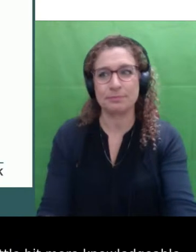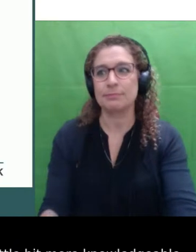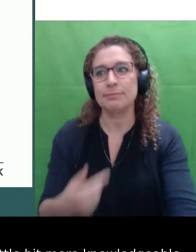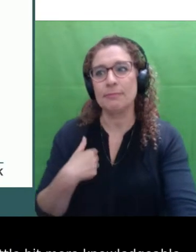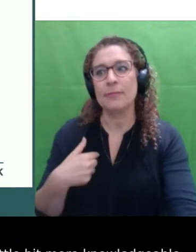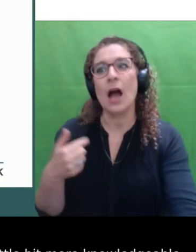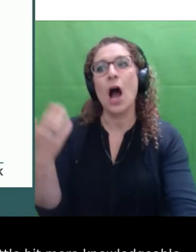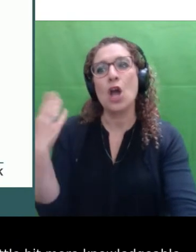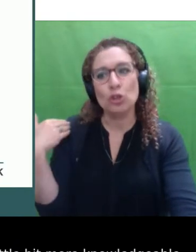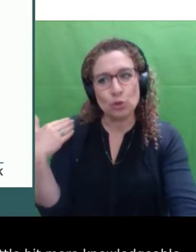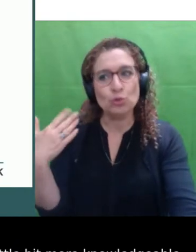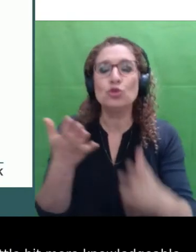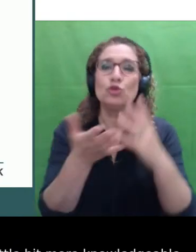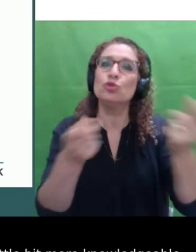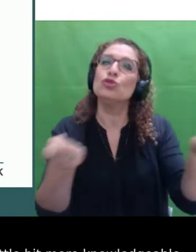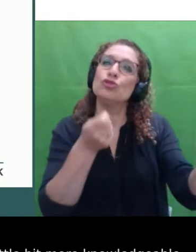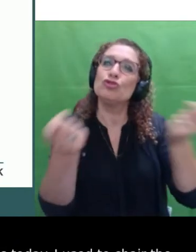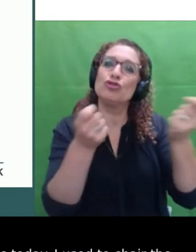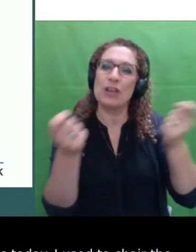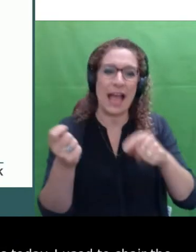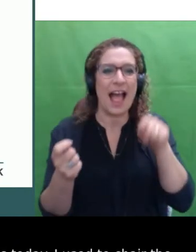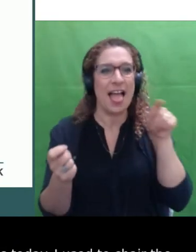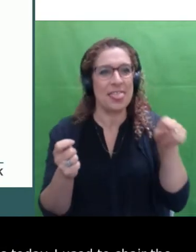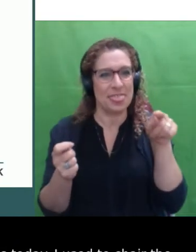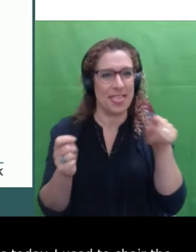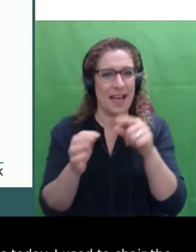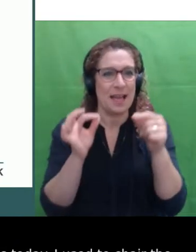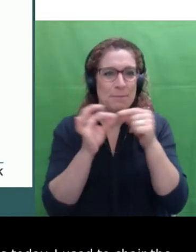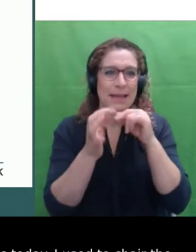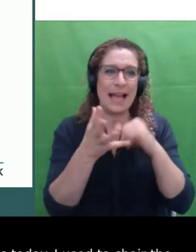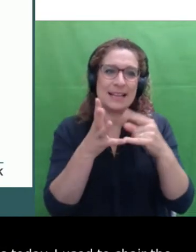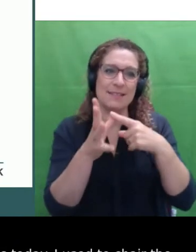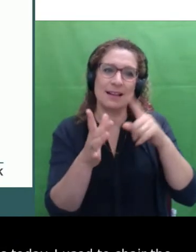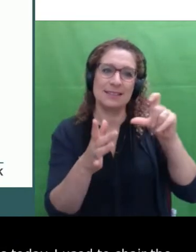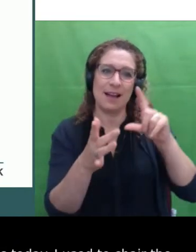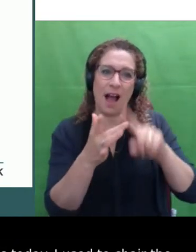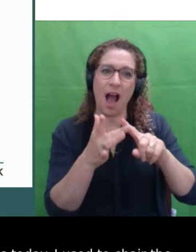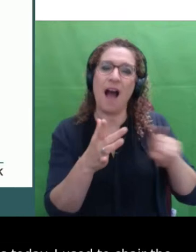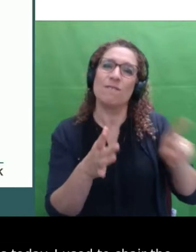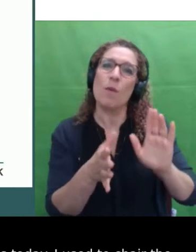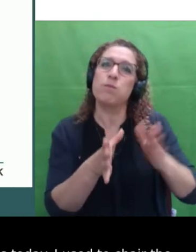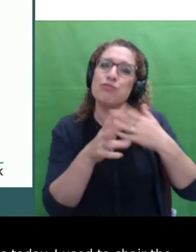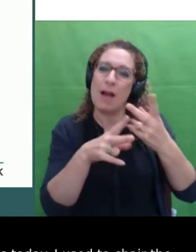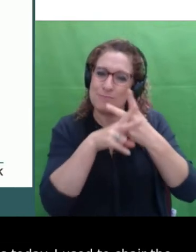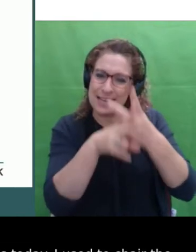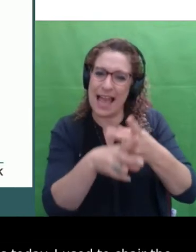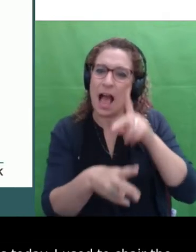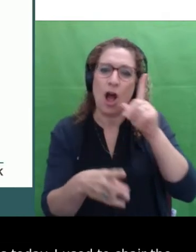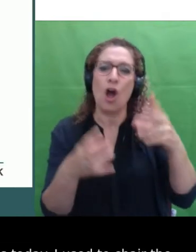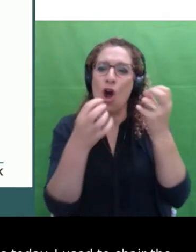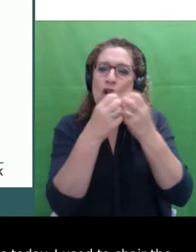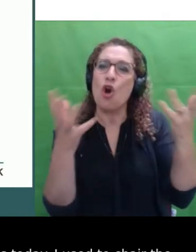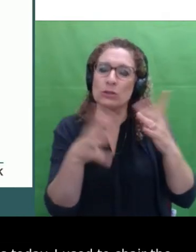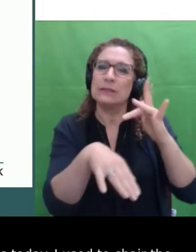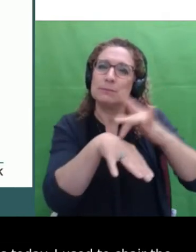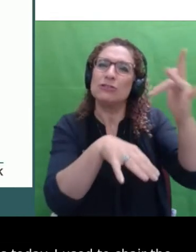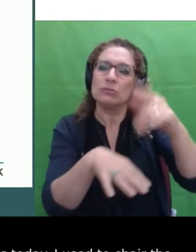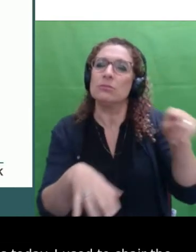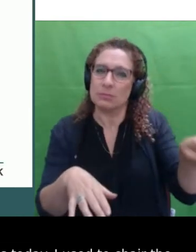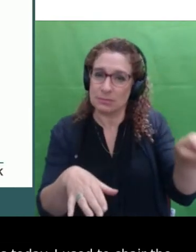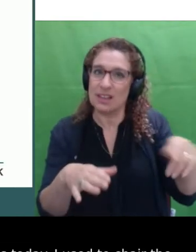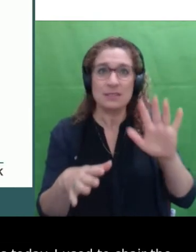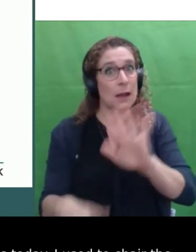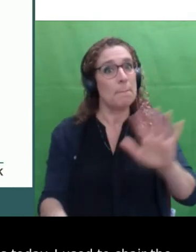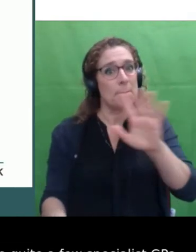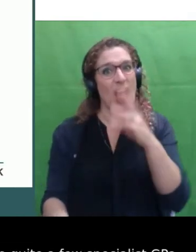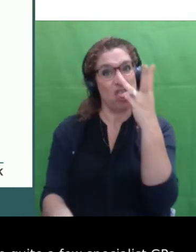allergy and clinical immunology for primary care so there are quite a few specialist gps across the country now about 30 or so which is quite a lot in the field